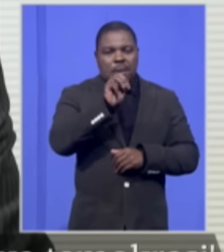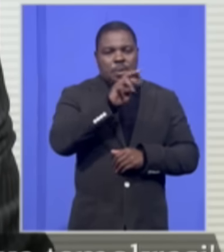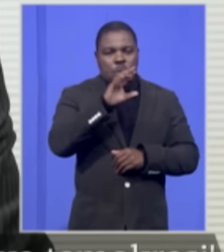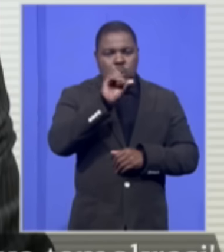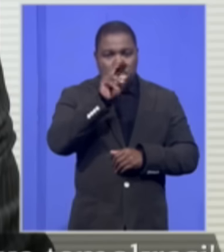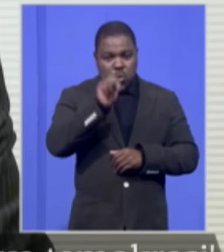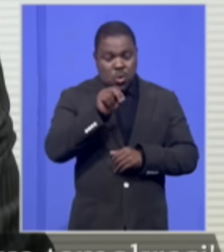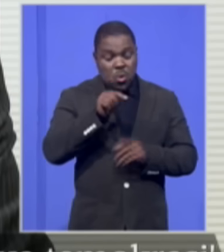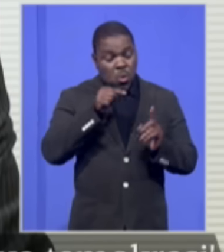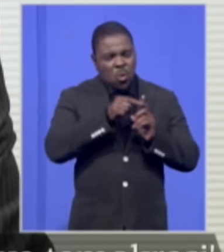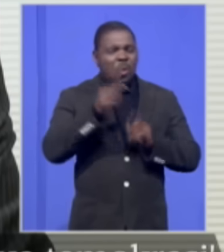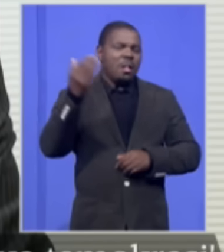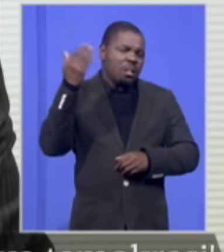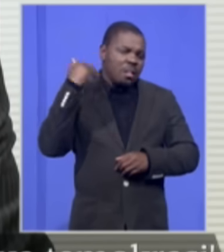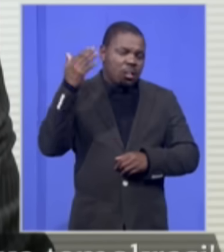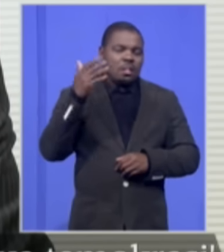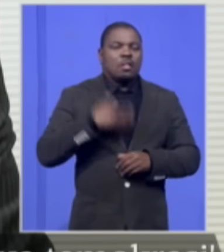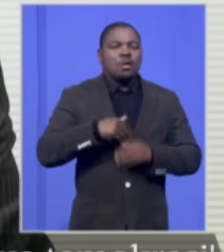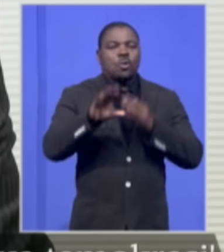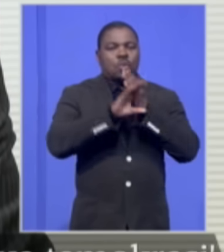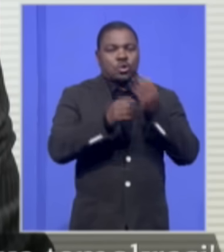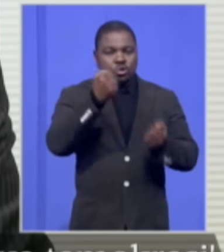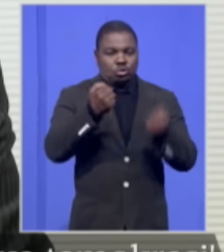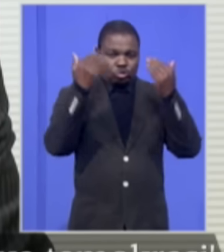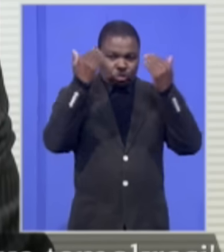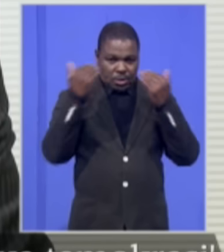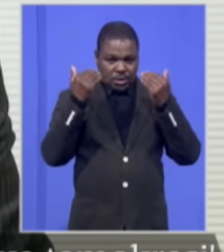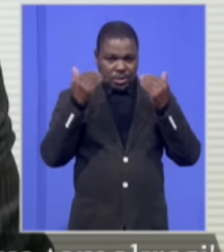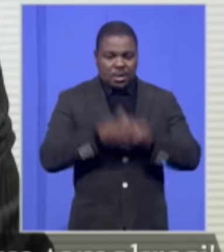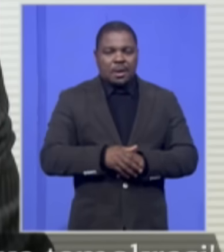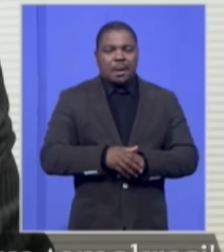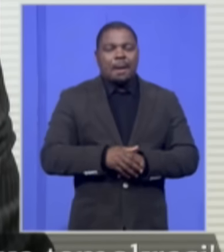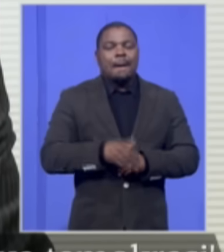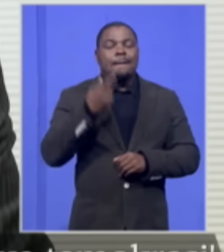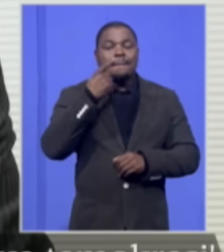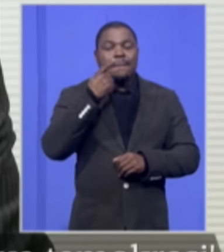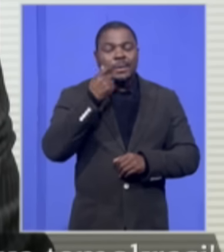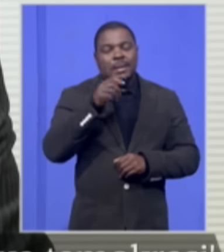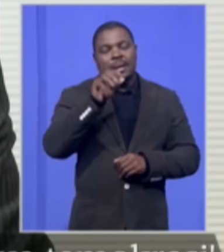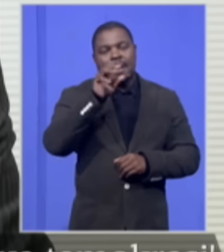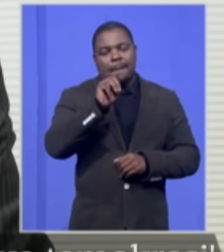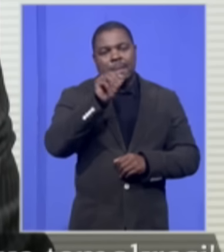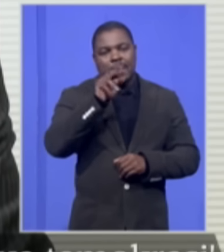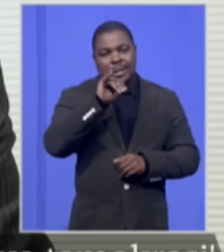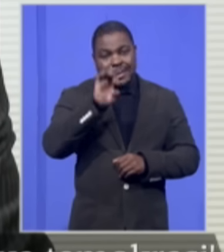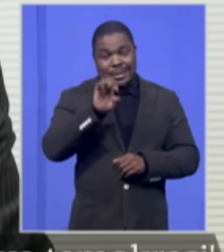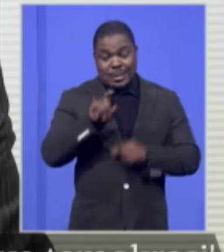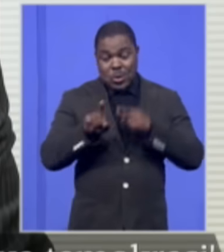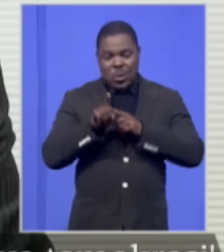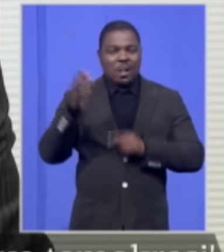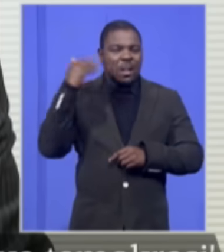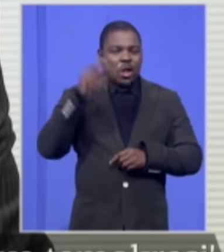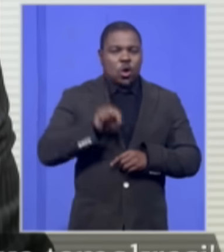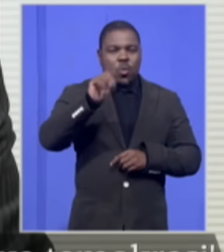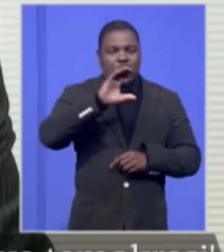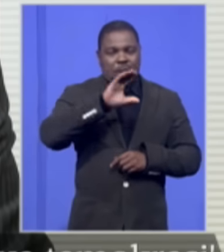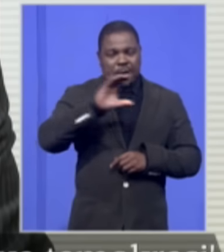former Constitutional Court judge, Mr. Manu Dipicho, former Northern Cape Premier,